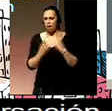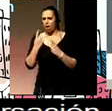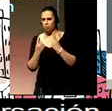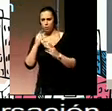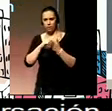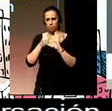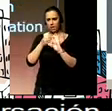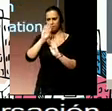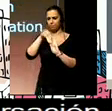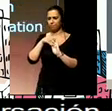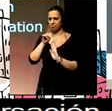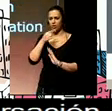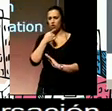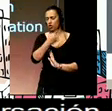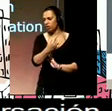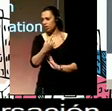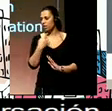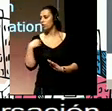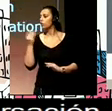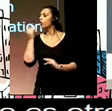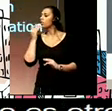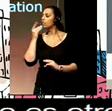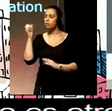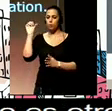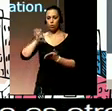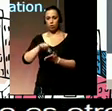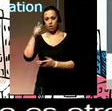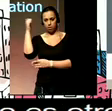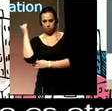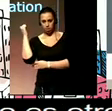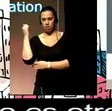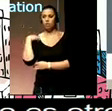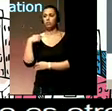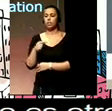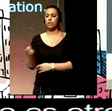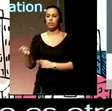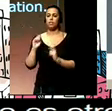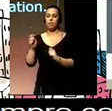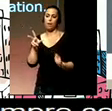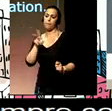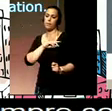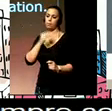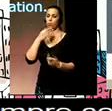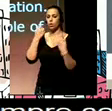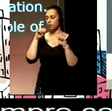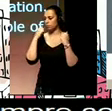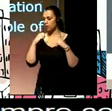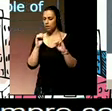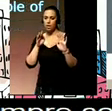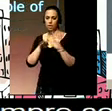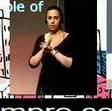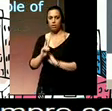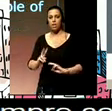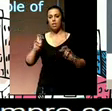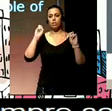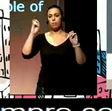So lighting is very important. This is an example of Amiens, a city in France, where they